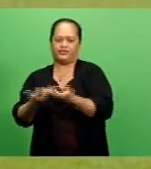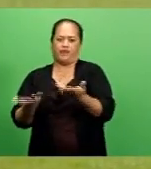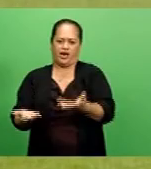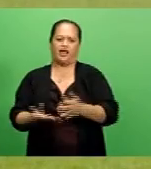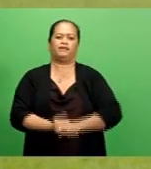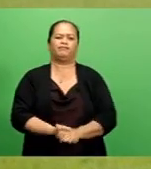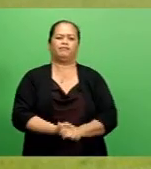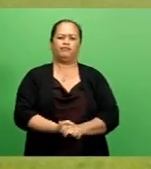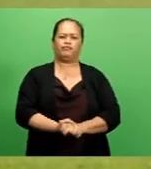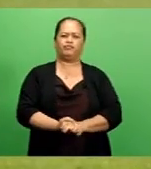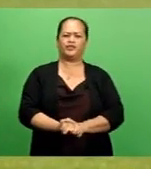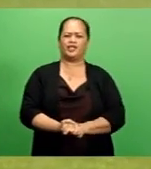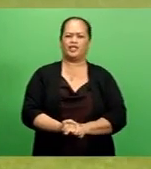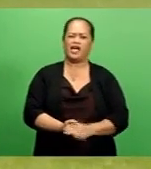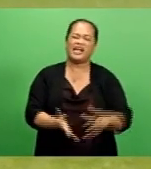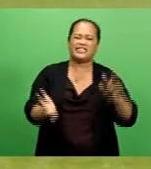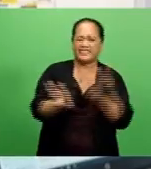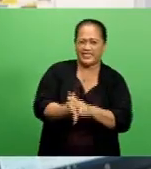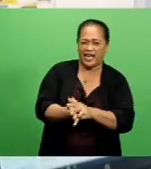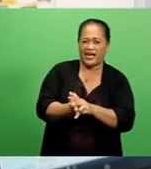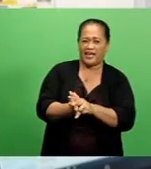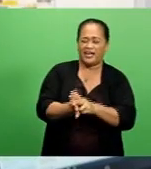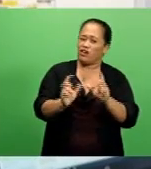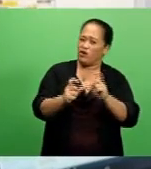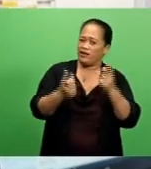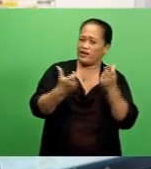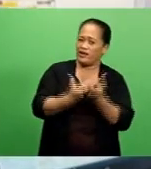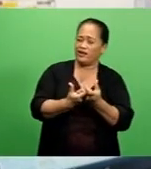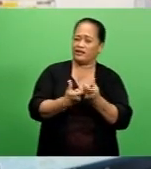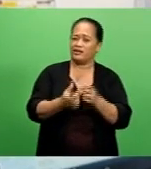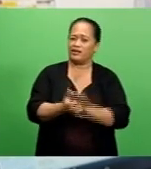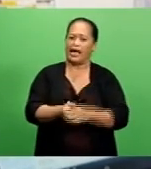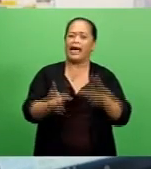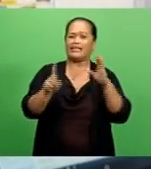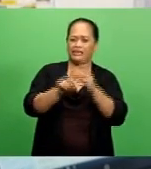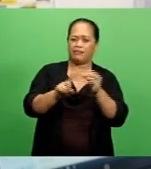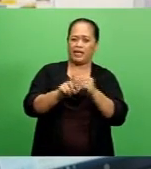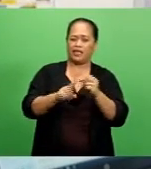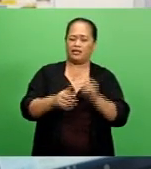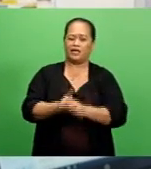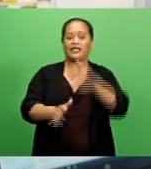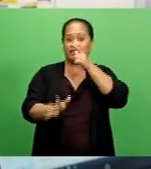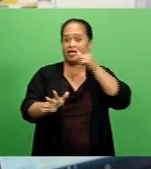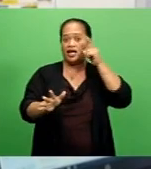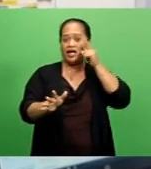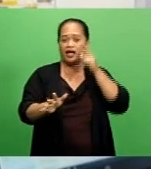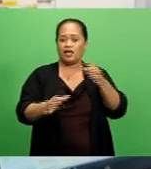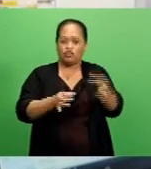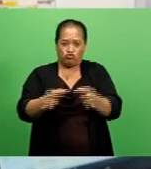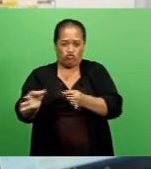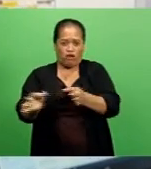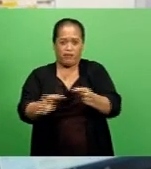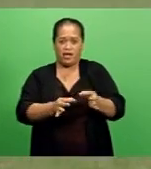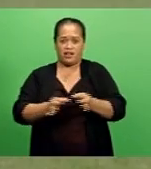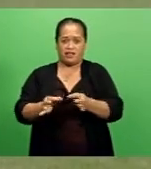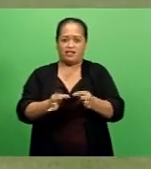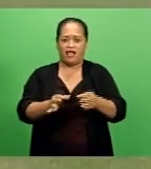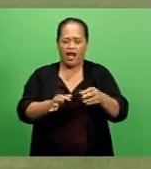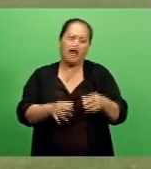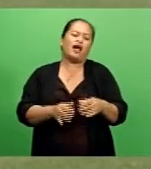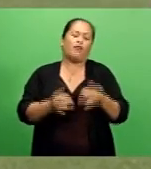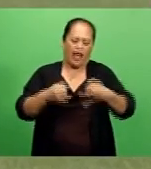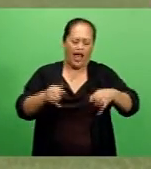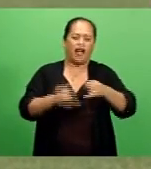taken place, signed yesterday. The Solomon Islander that played for Nasino Malon has now been transferred to